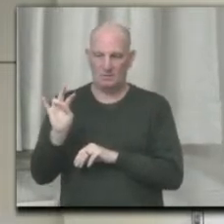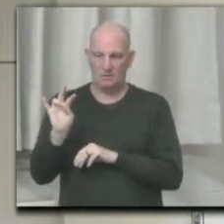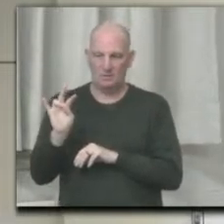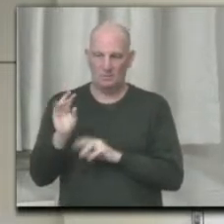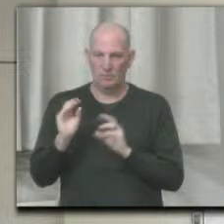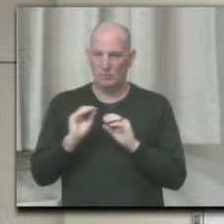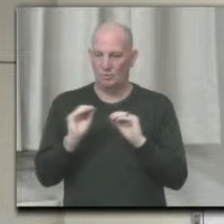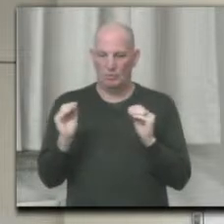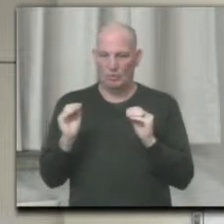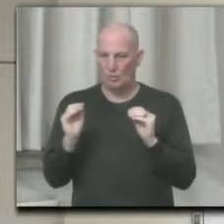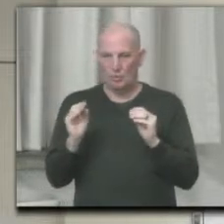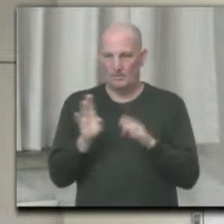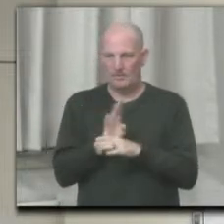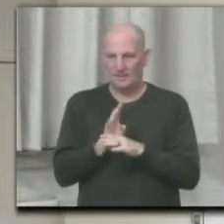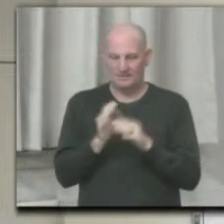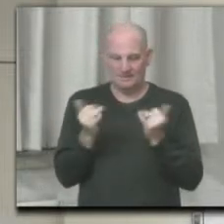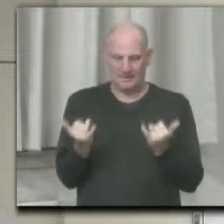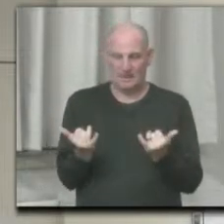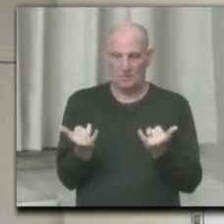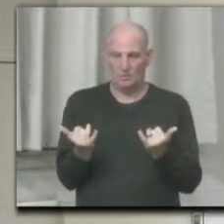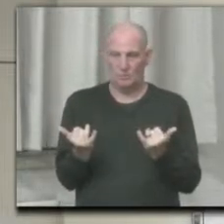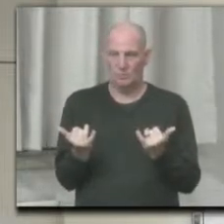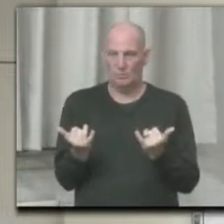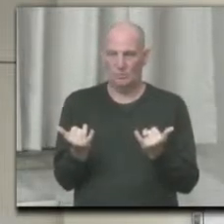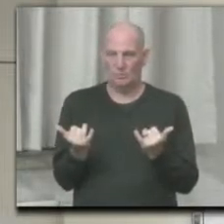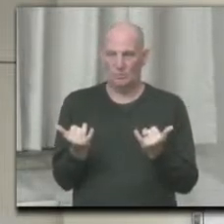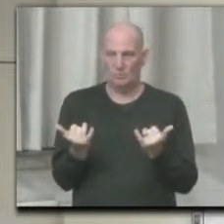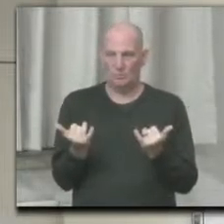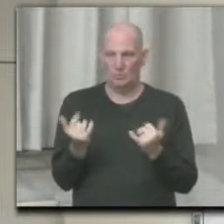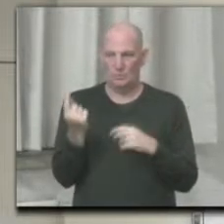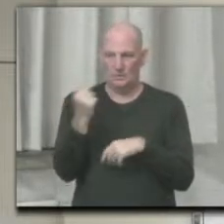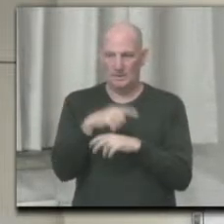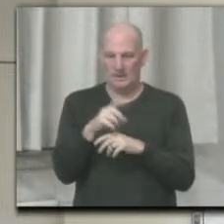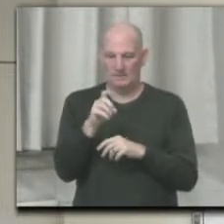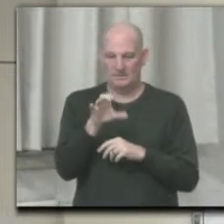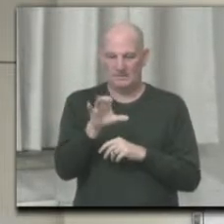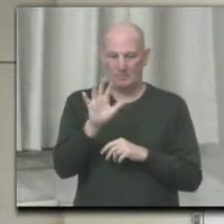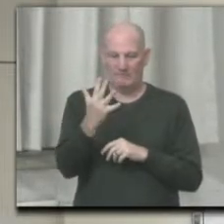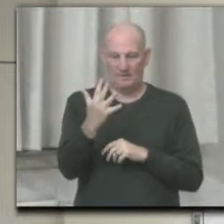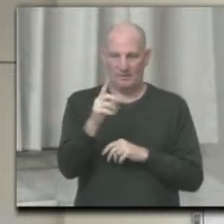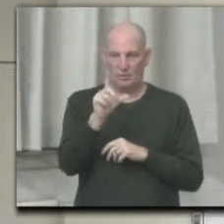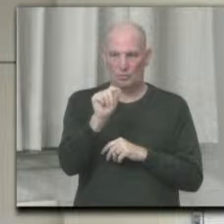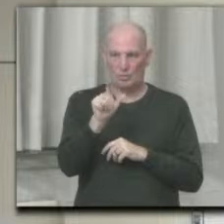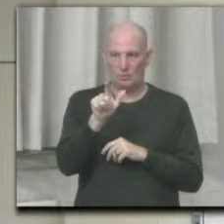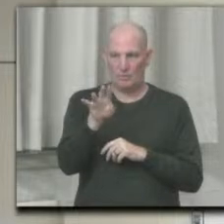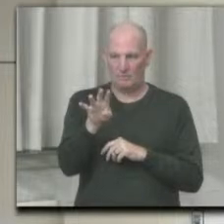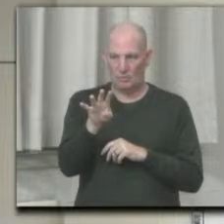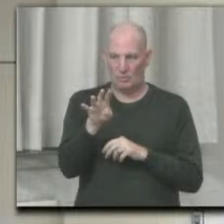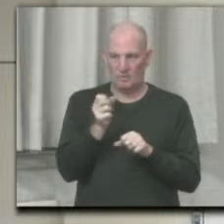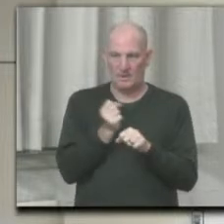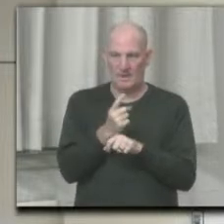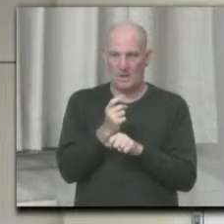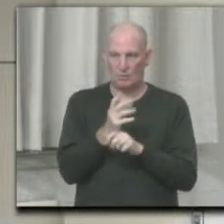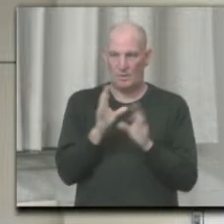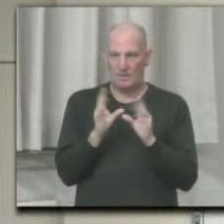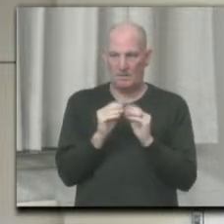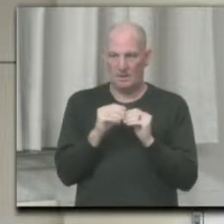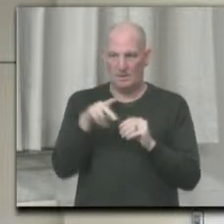be no further business at this time now. On the day of December 5th, 2024, the annual meeting of Prince George's